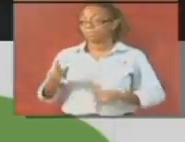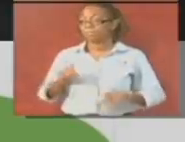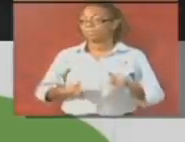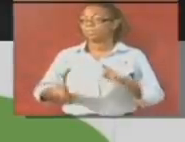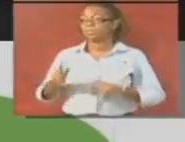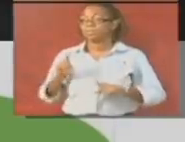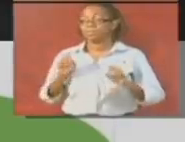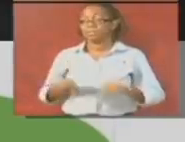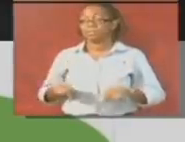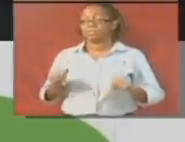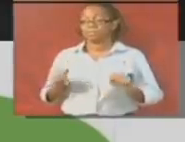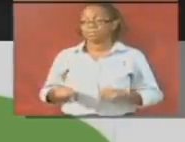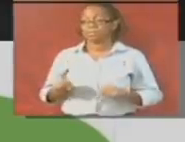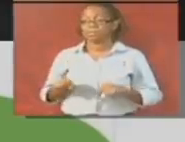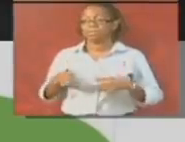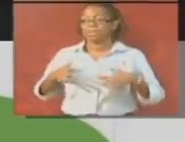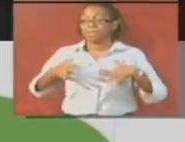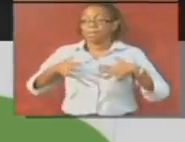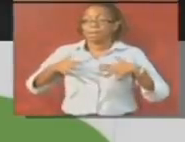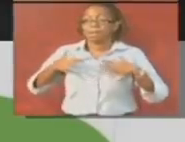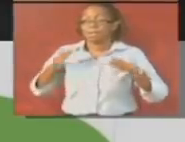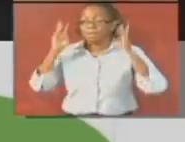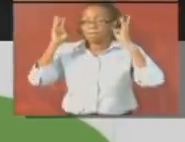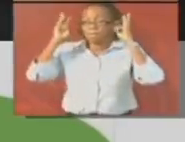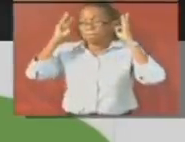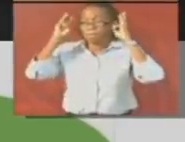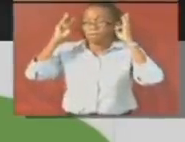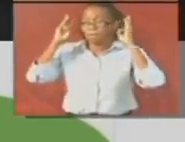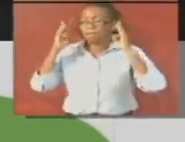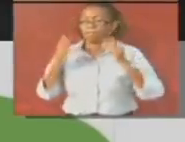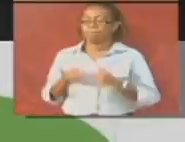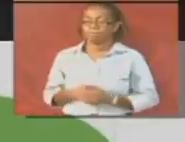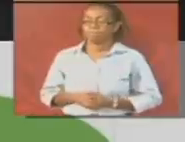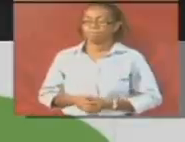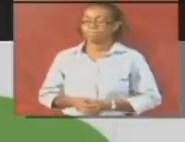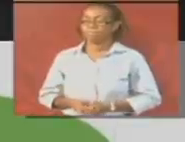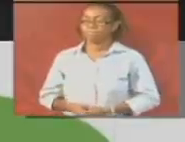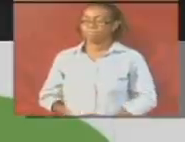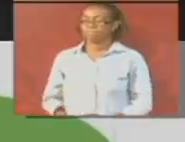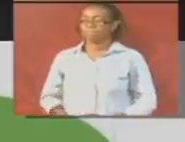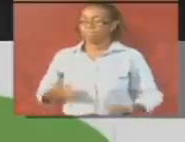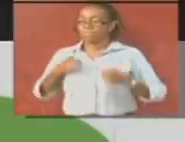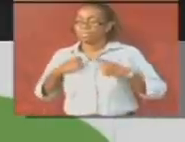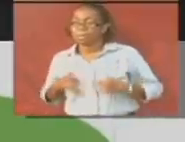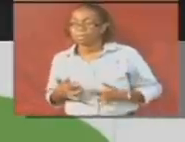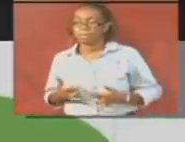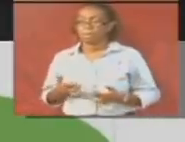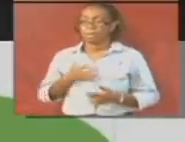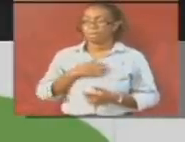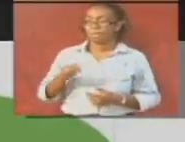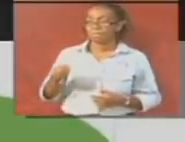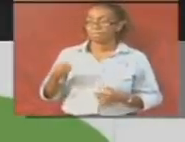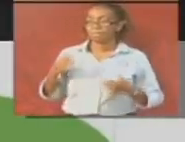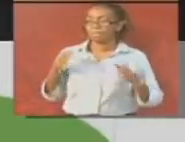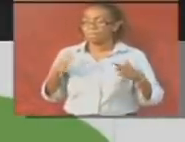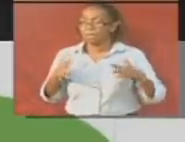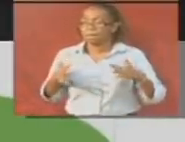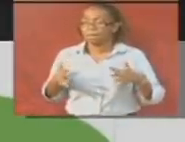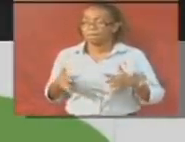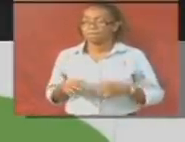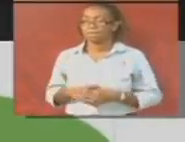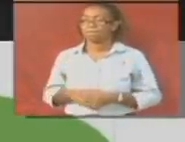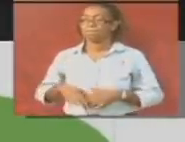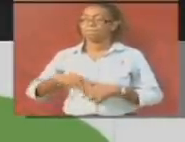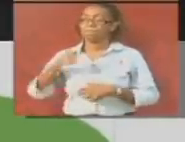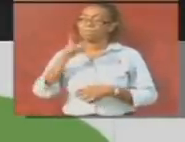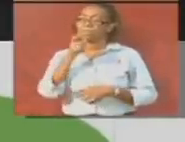scores which also require clinical attention. Anxiety and depression were found to be higher in younger adults and less in